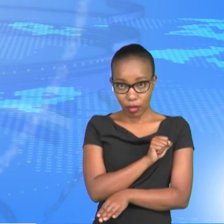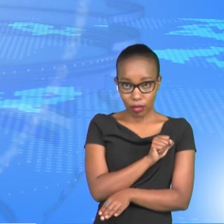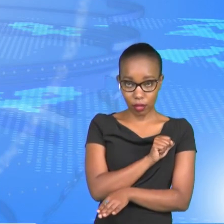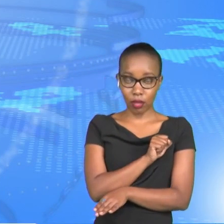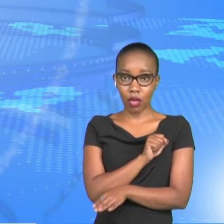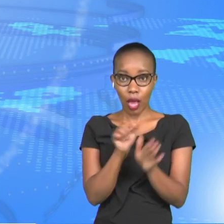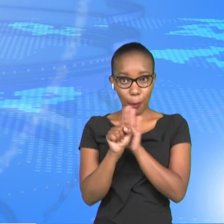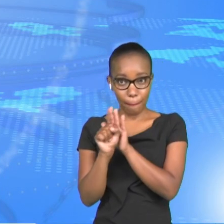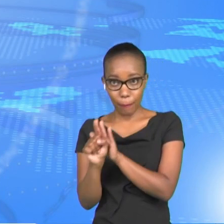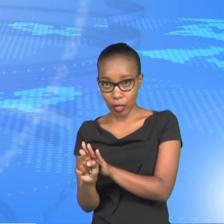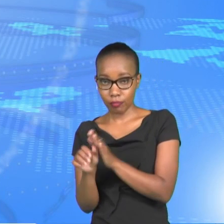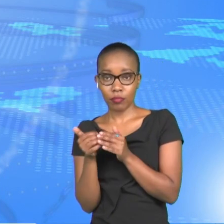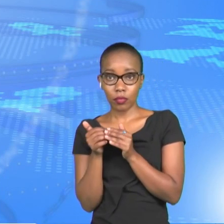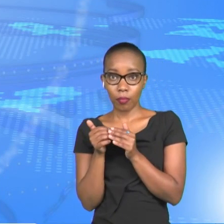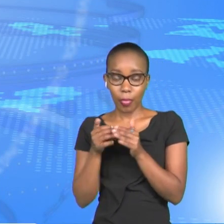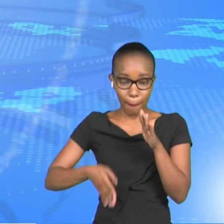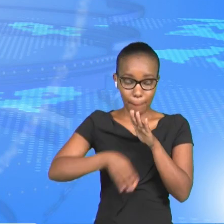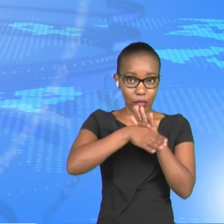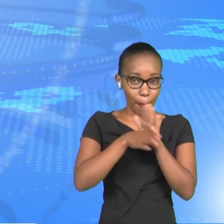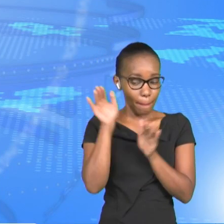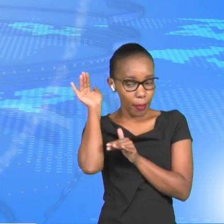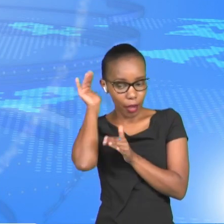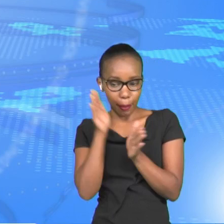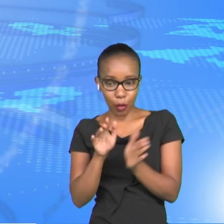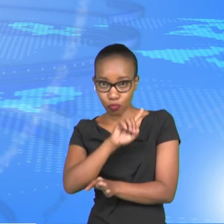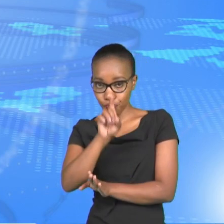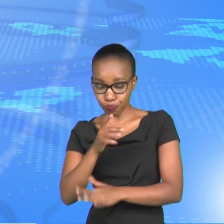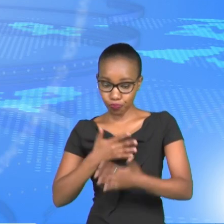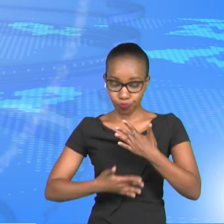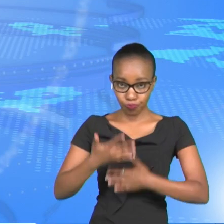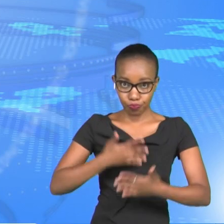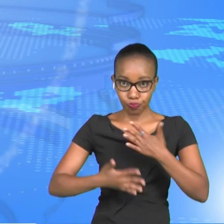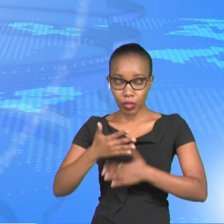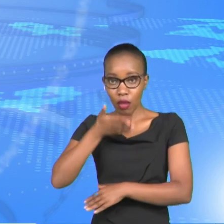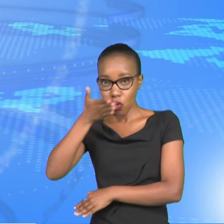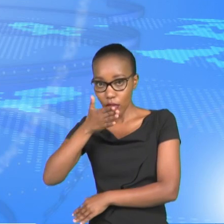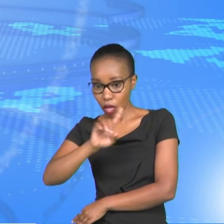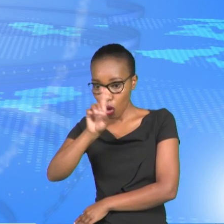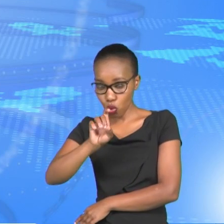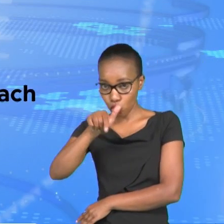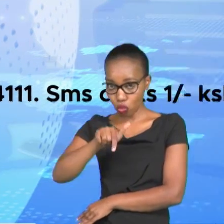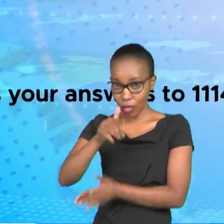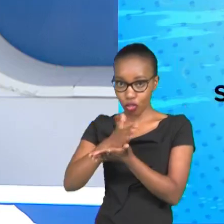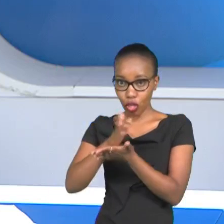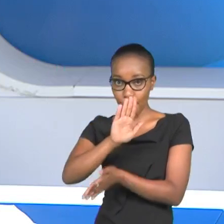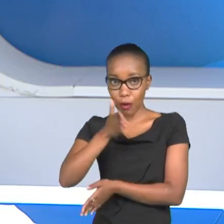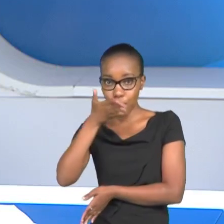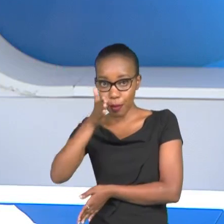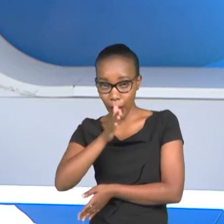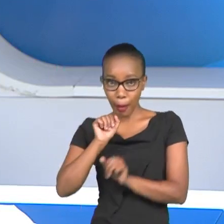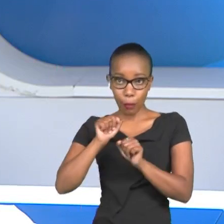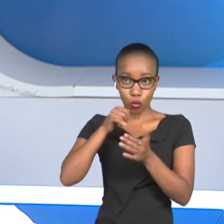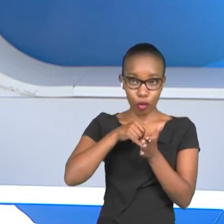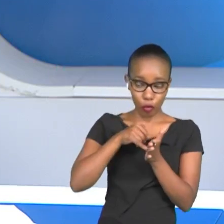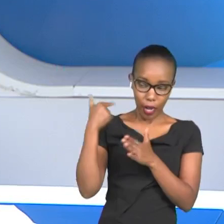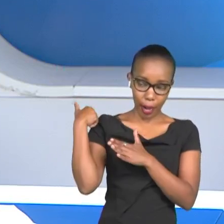these impeachment hearing processes? Let's keep this show as interactive as possible. To answer our question and to share your feedback, you can engage us via